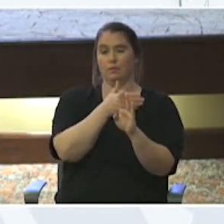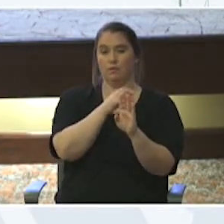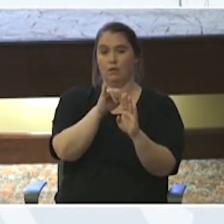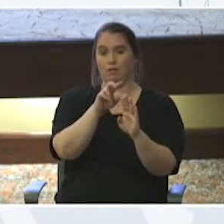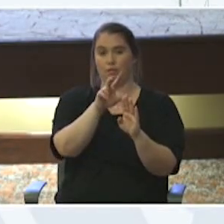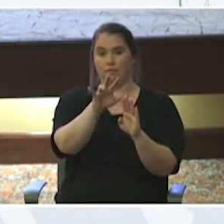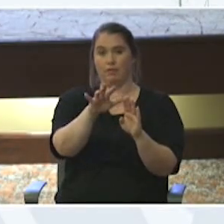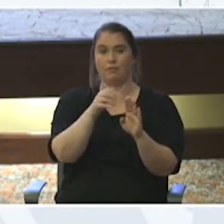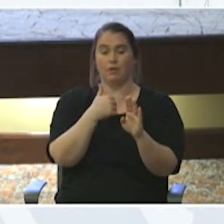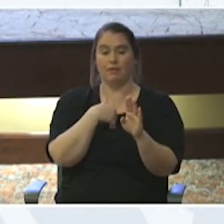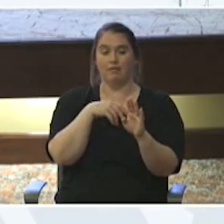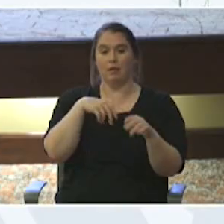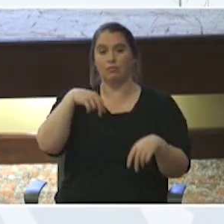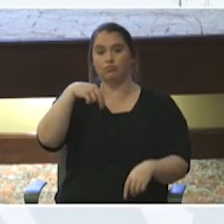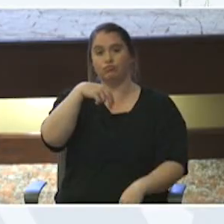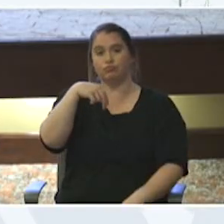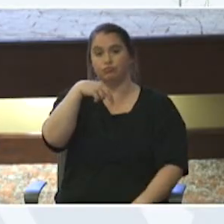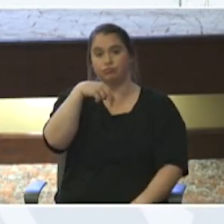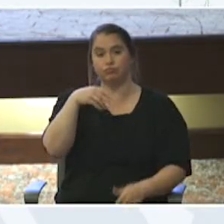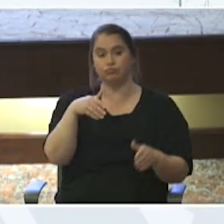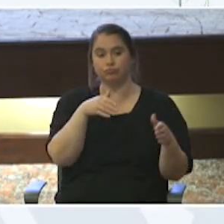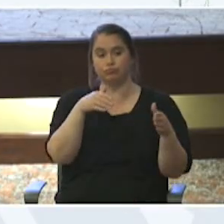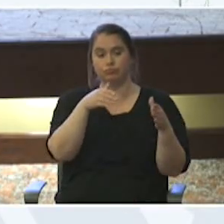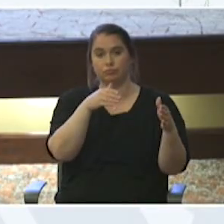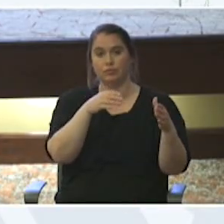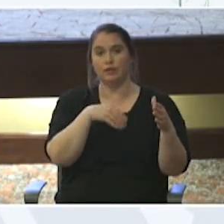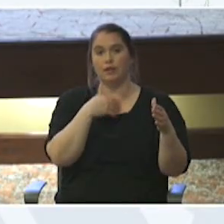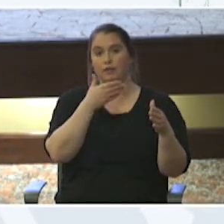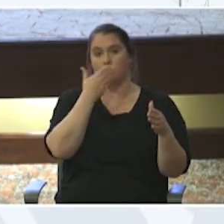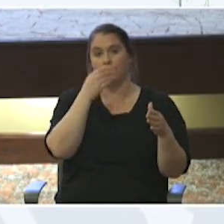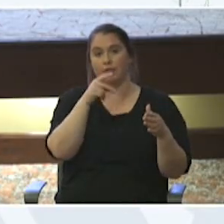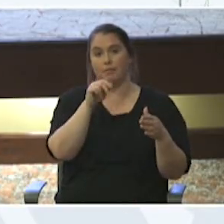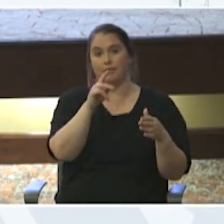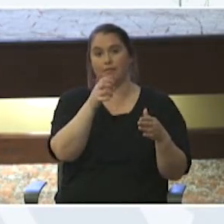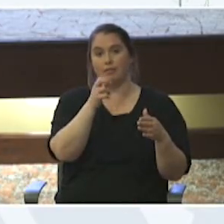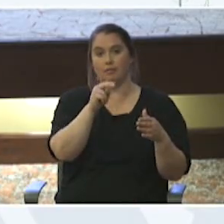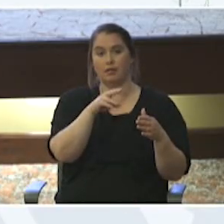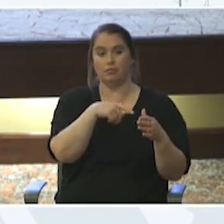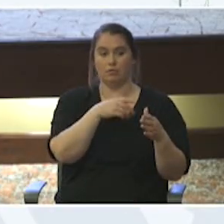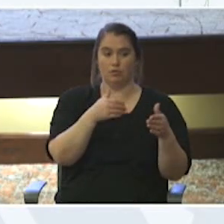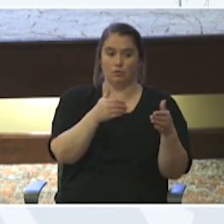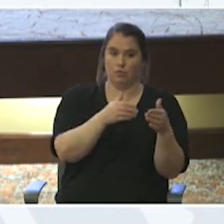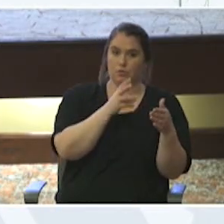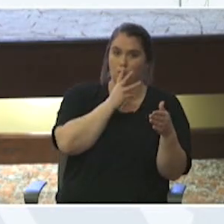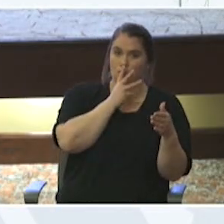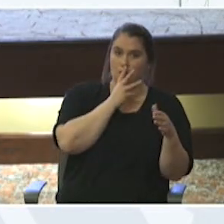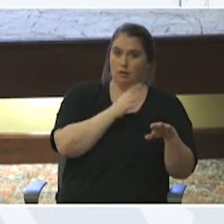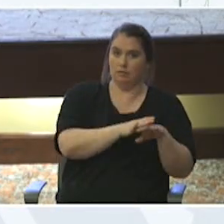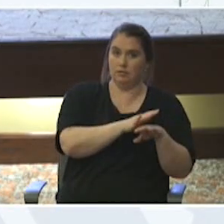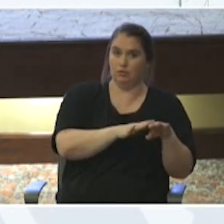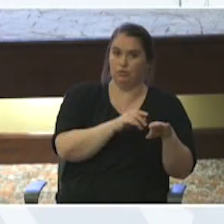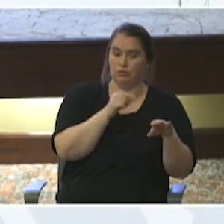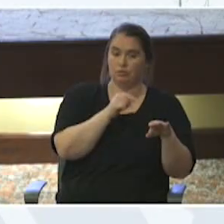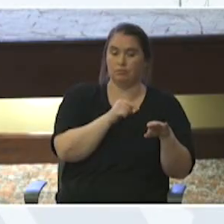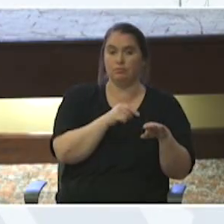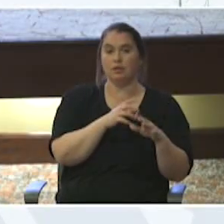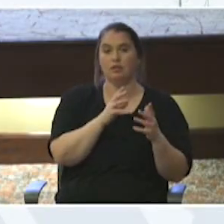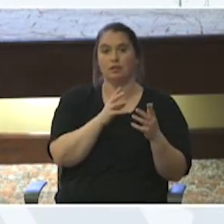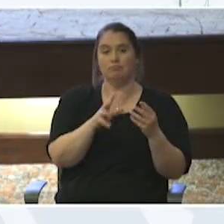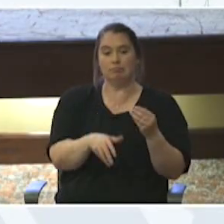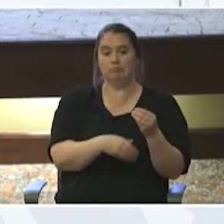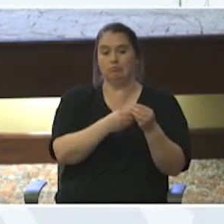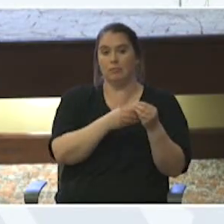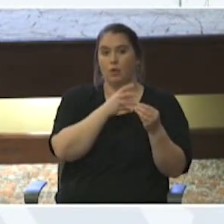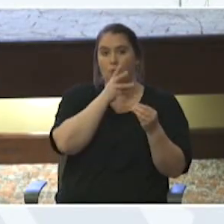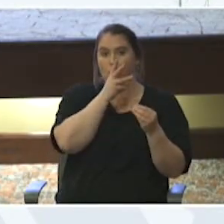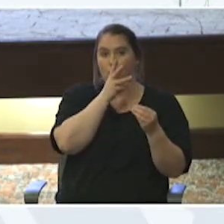lower walkway that interfaces out in front of the pavilion with the water's edge. There was an alternate for a water feature underneath the